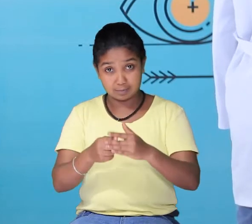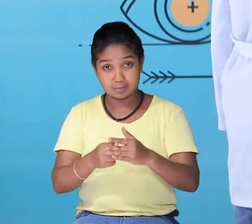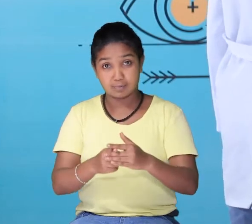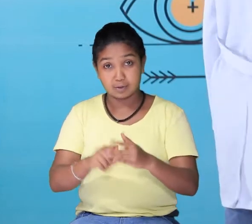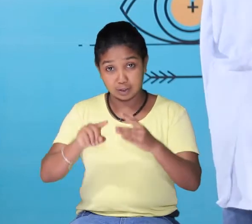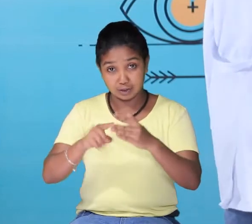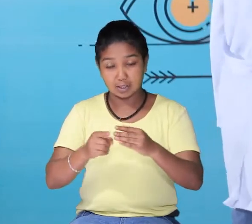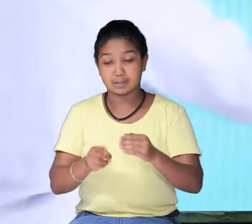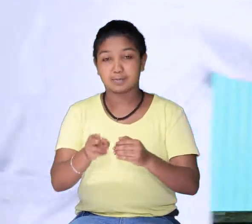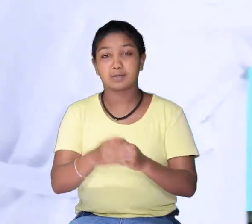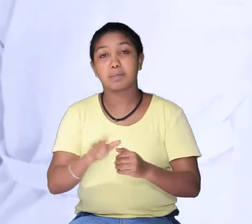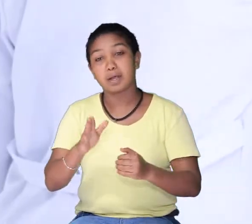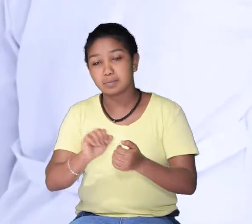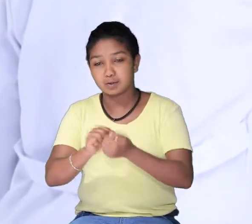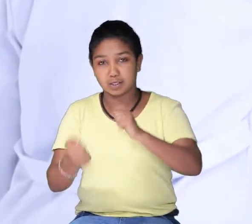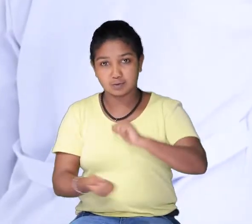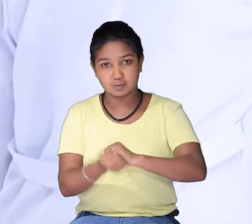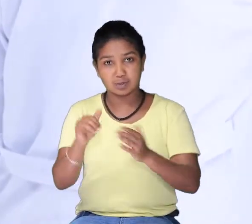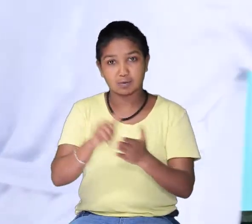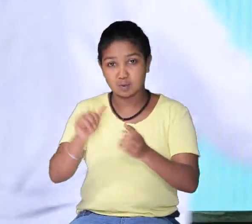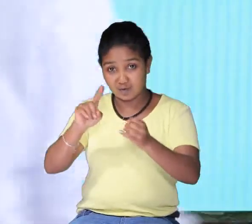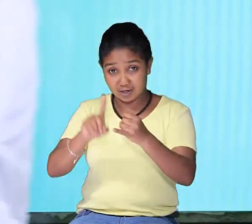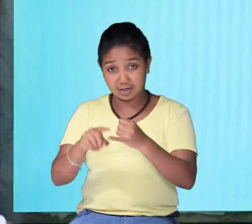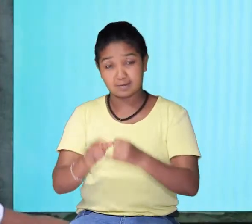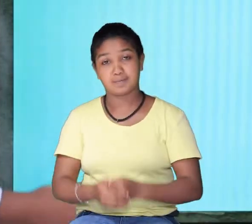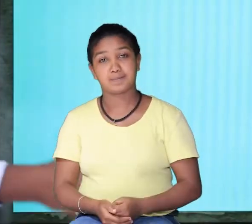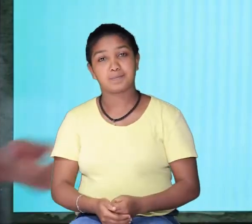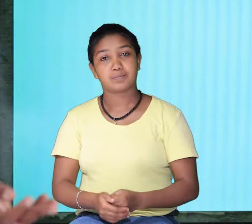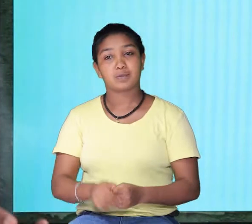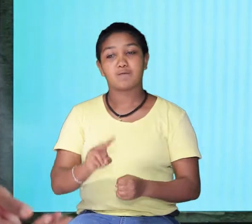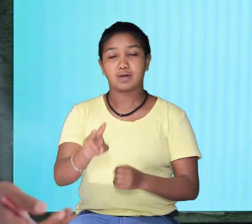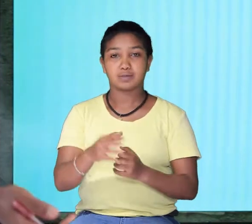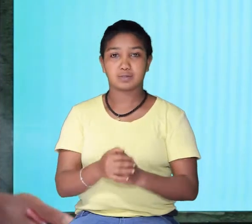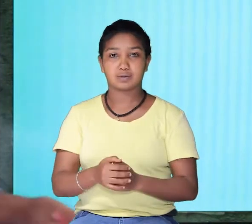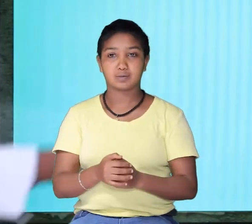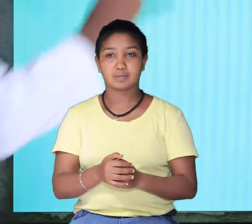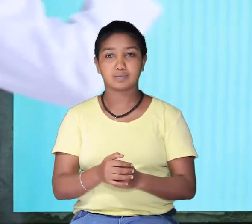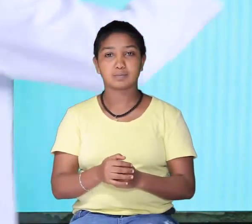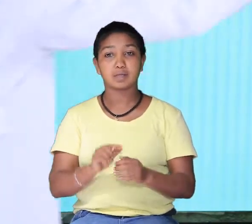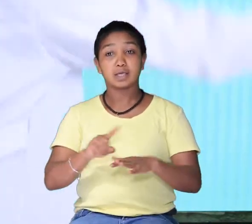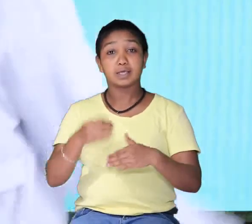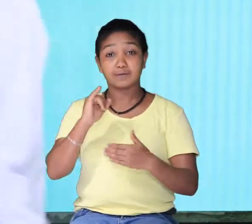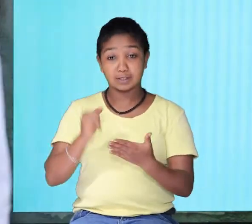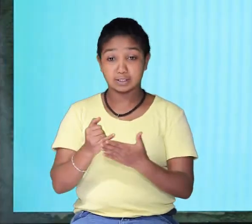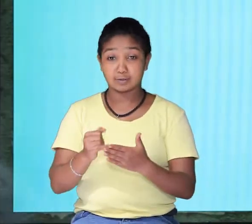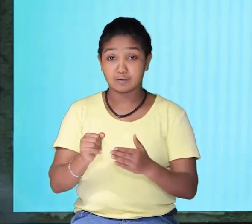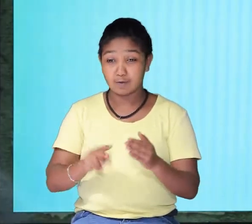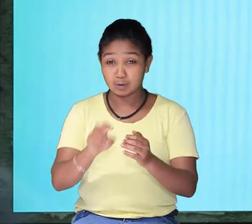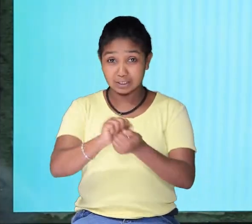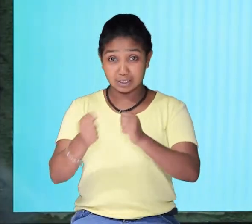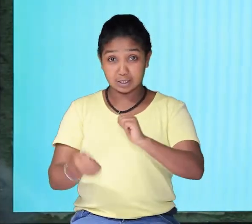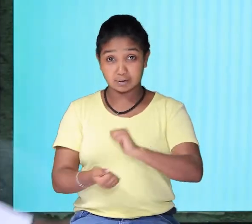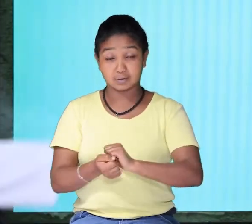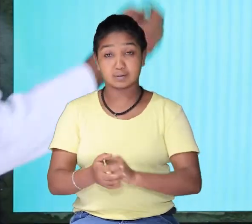be the initial speed, might be changed to that of the final velocity. If this velocity changes,